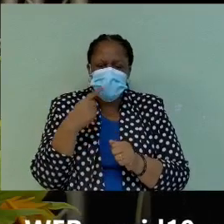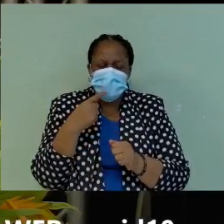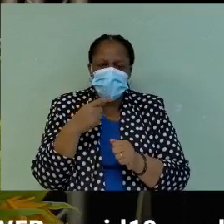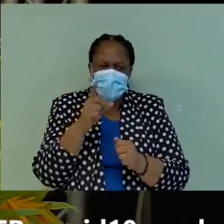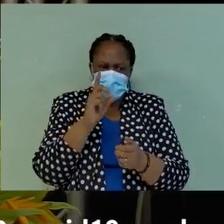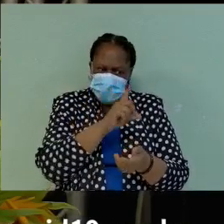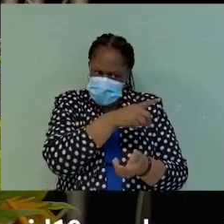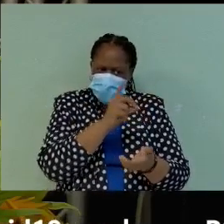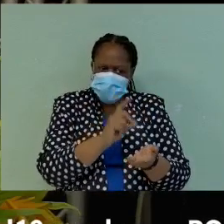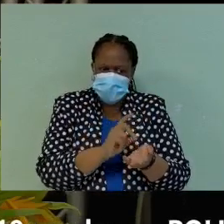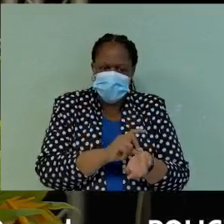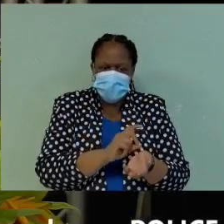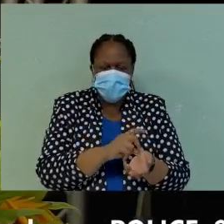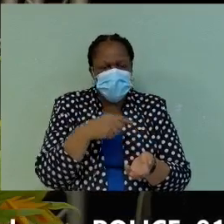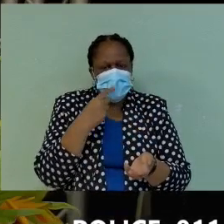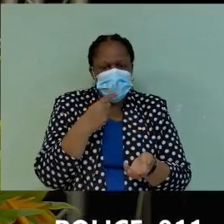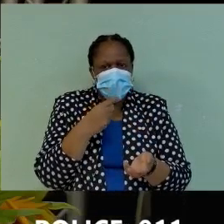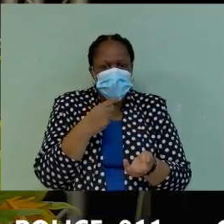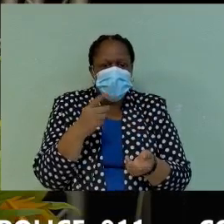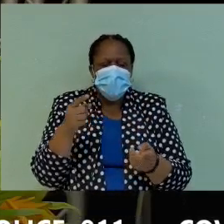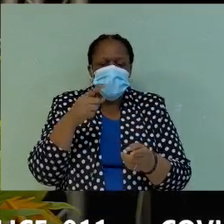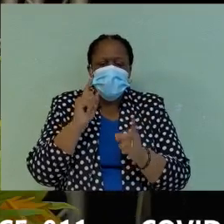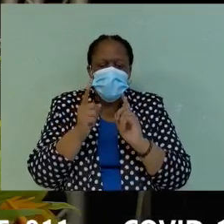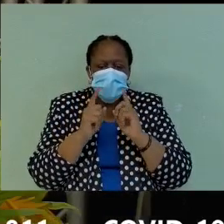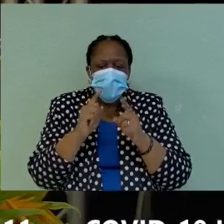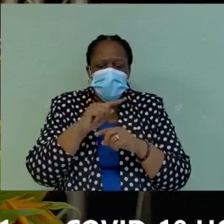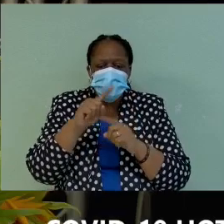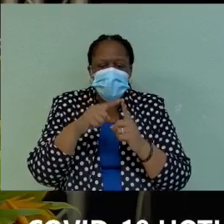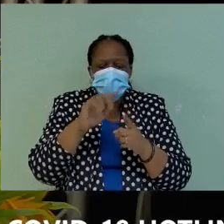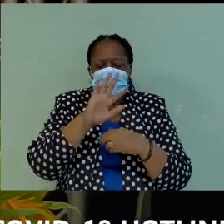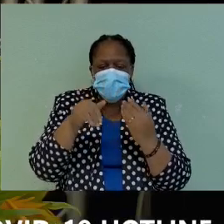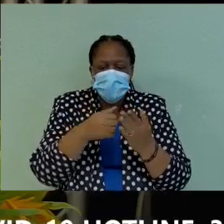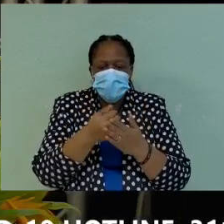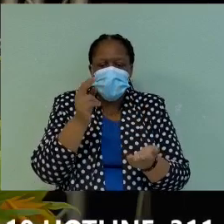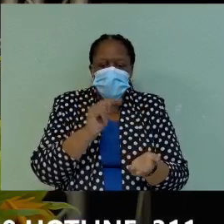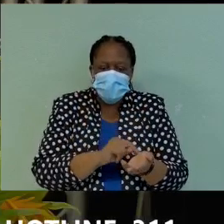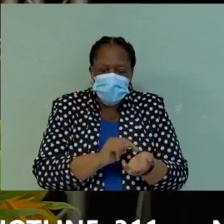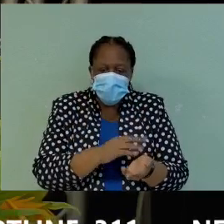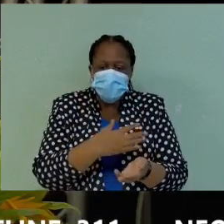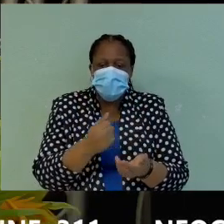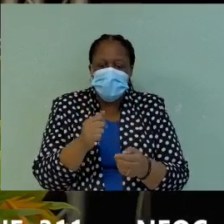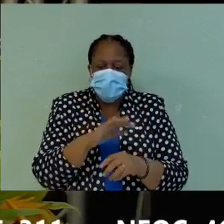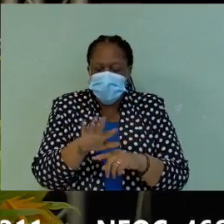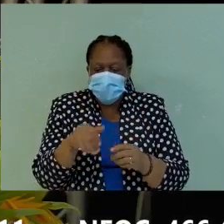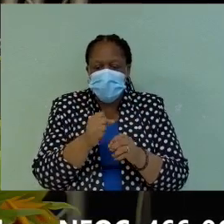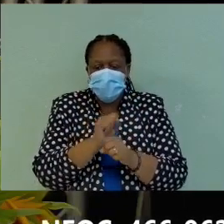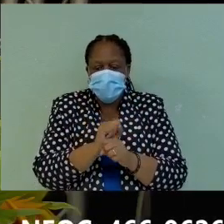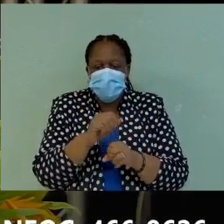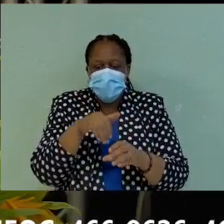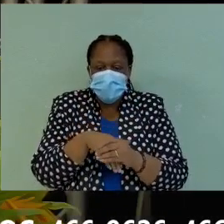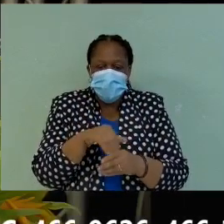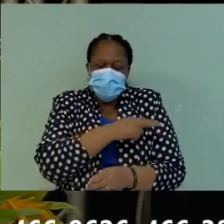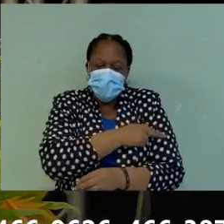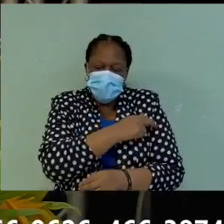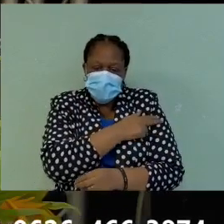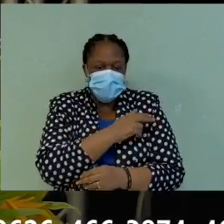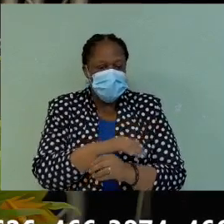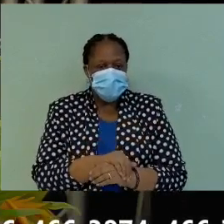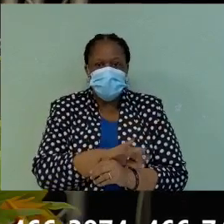to the staff at the Joseph M. France Hospital in early January this year and speaking about our preparedness. I never in